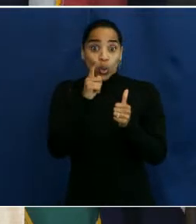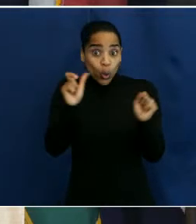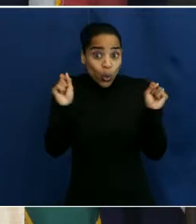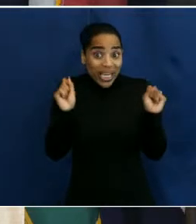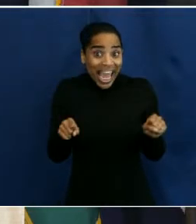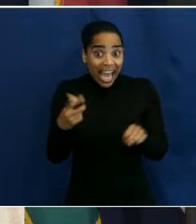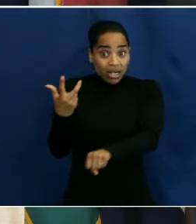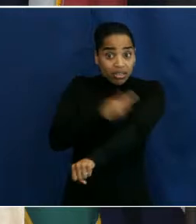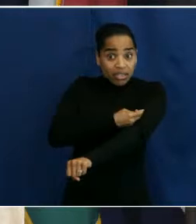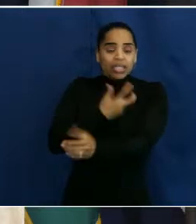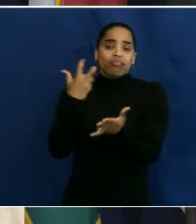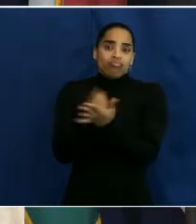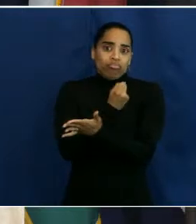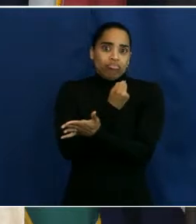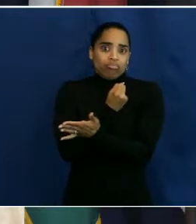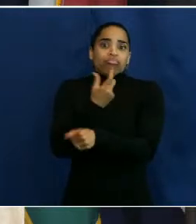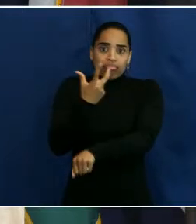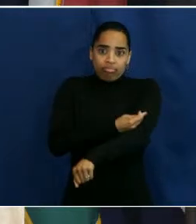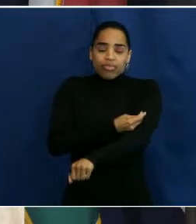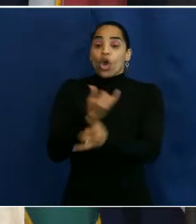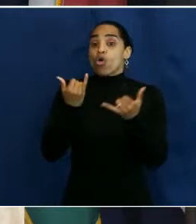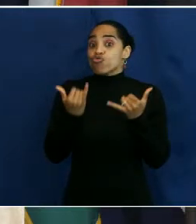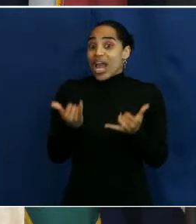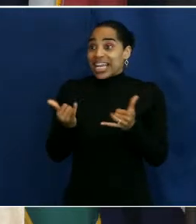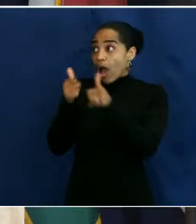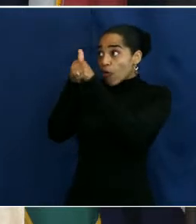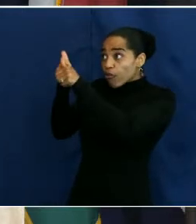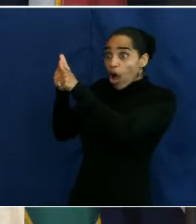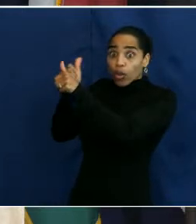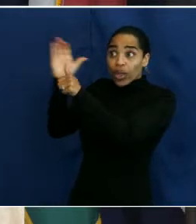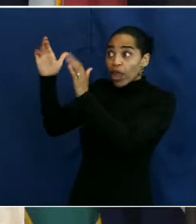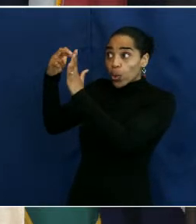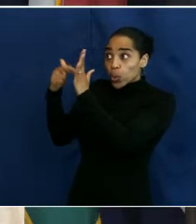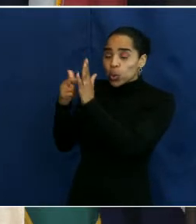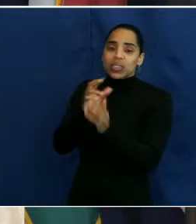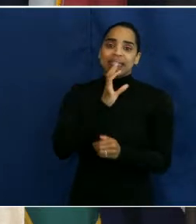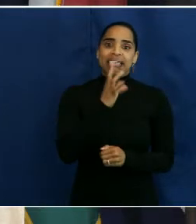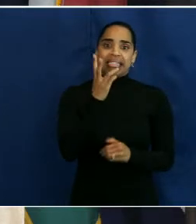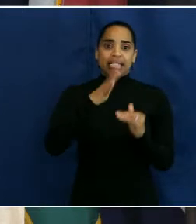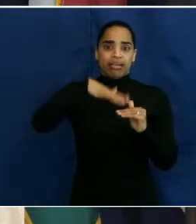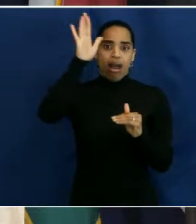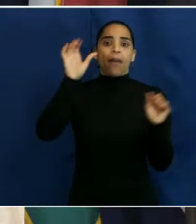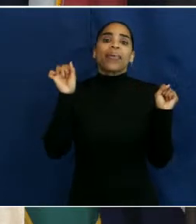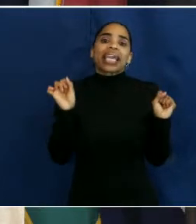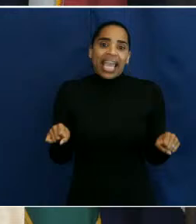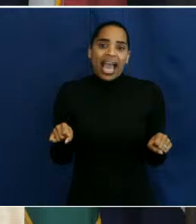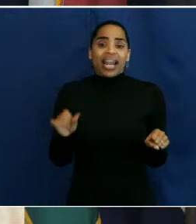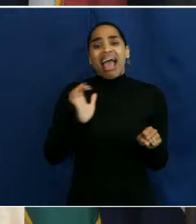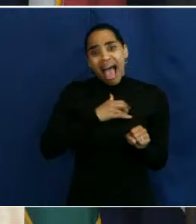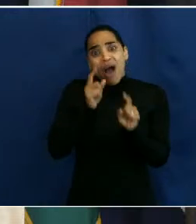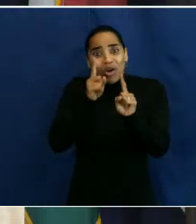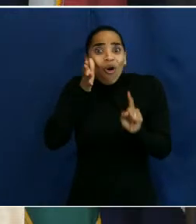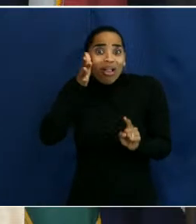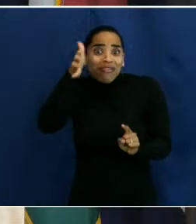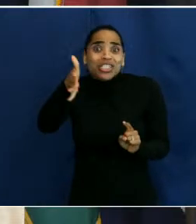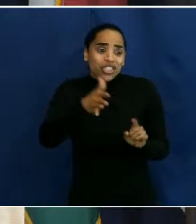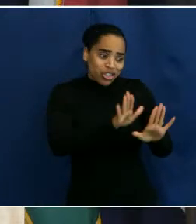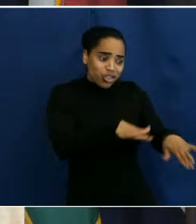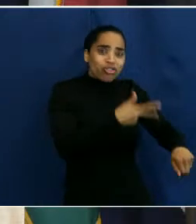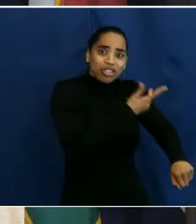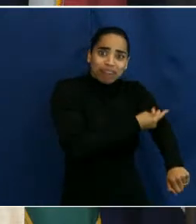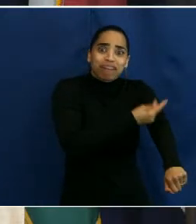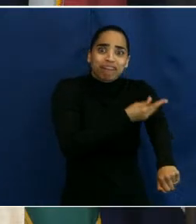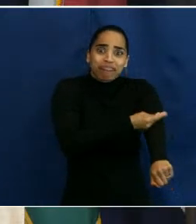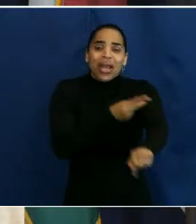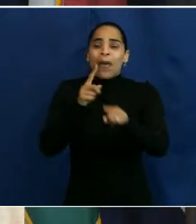vaccinated, vaccinated. And right now, that is 16 years of age and older. Certainly, we want to vaccinate our children, but the